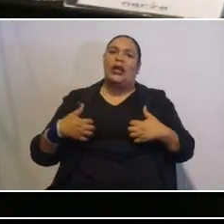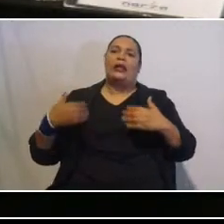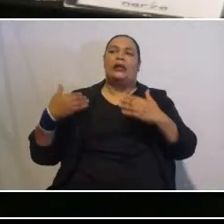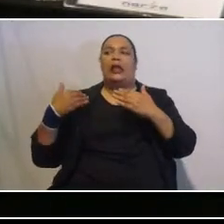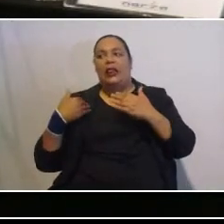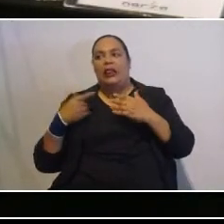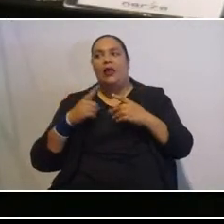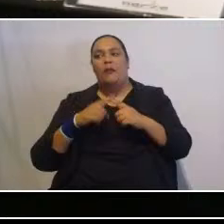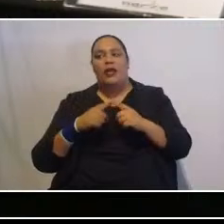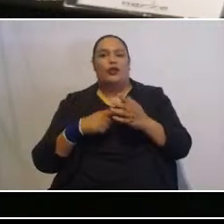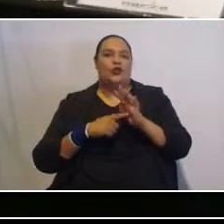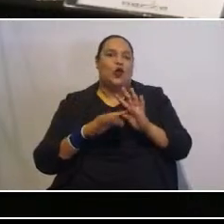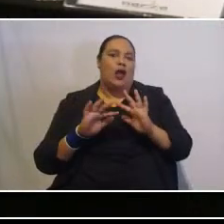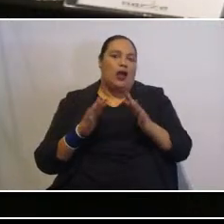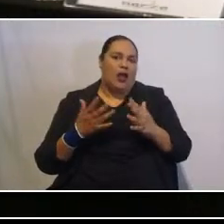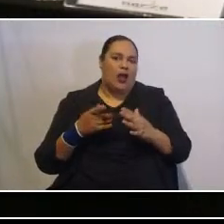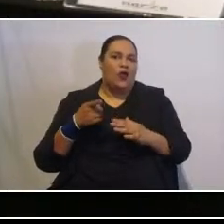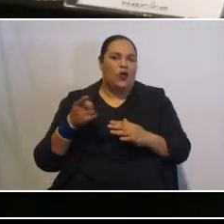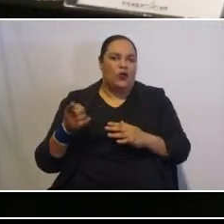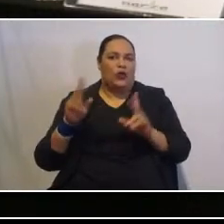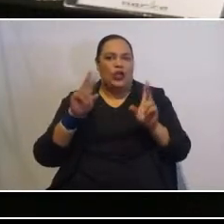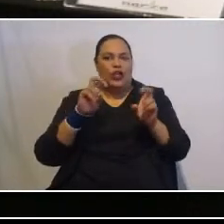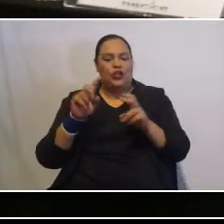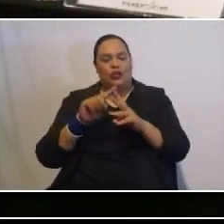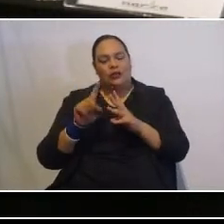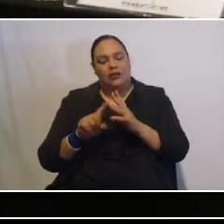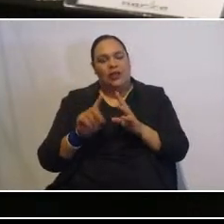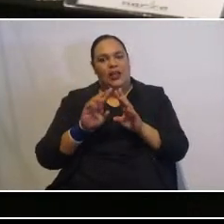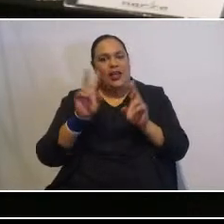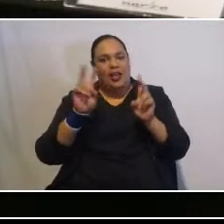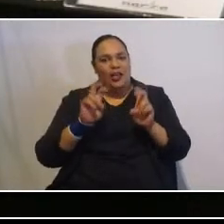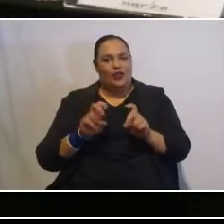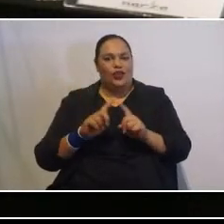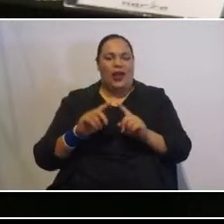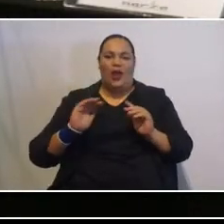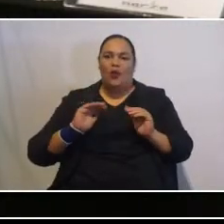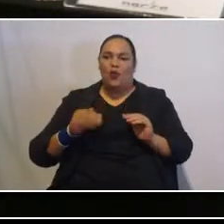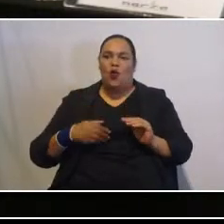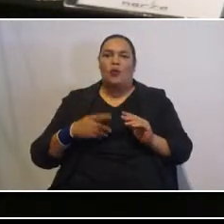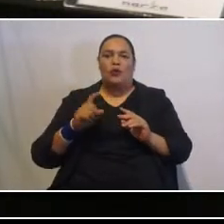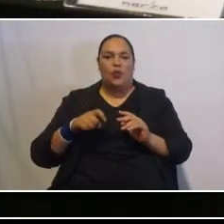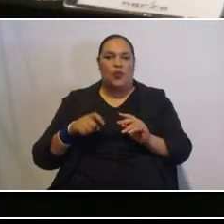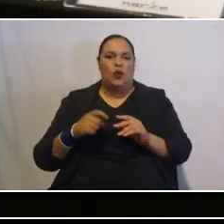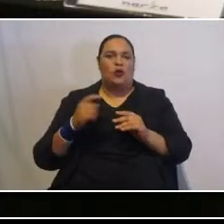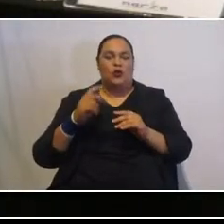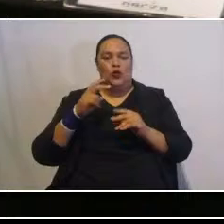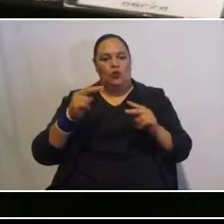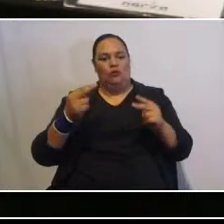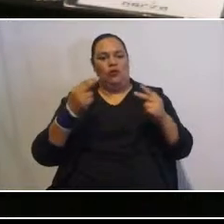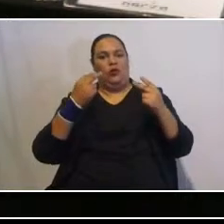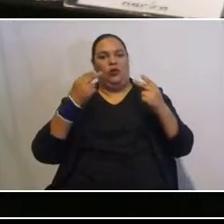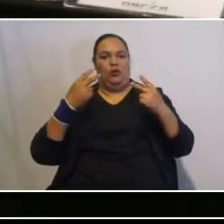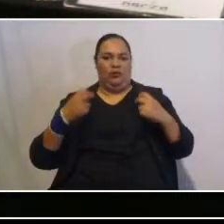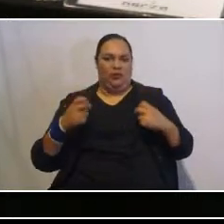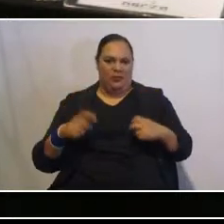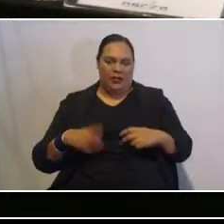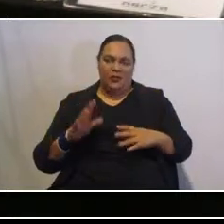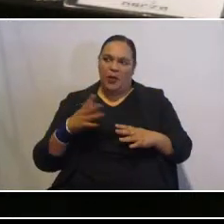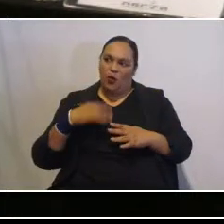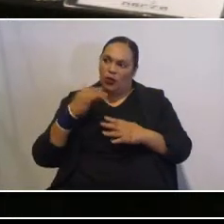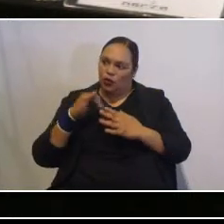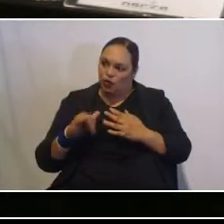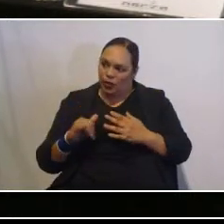it shows how the issues of energy and women are supposed to be looked into. I just want to